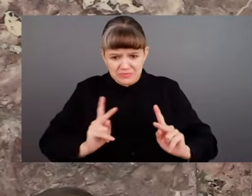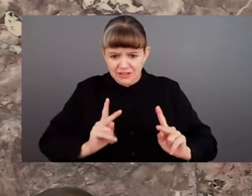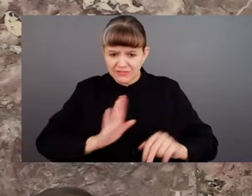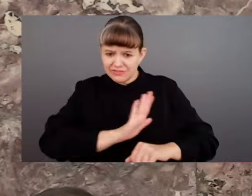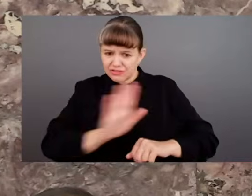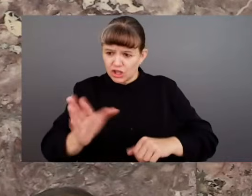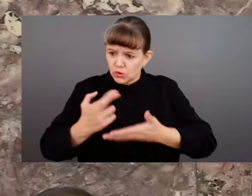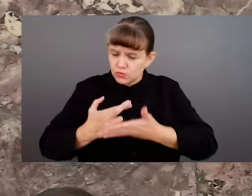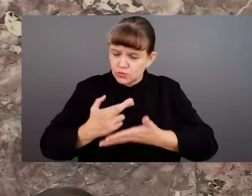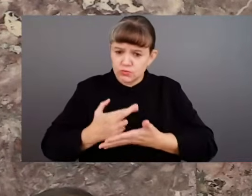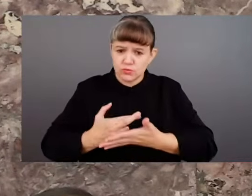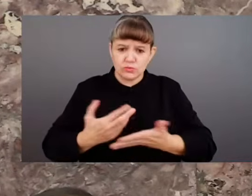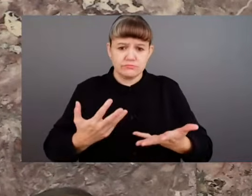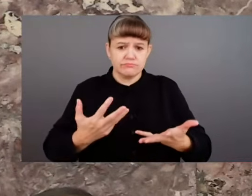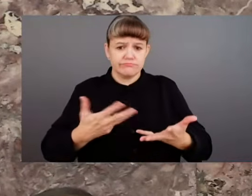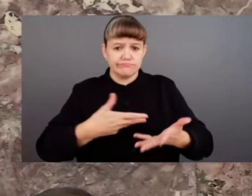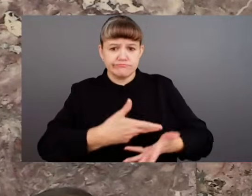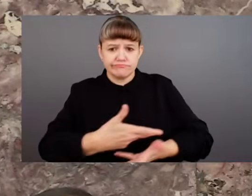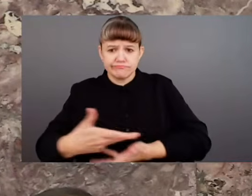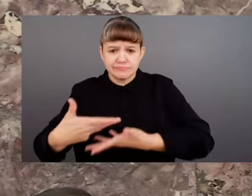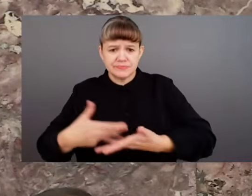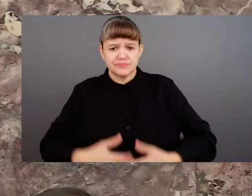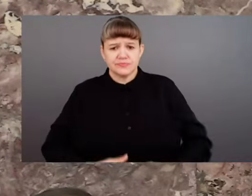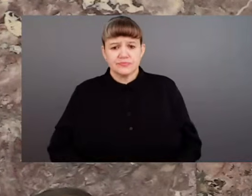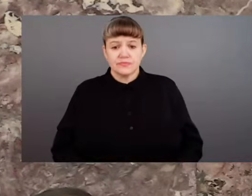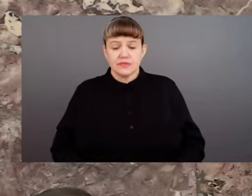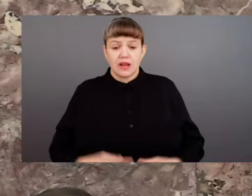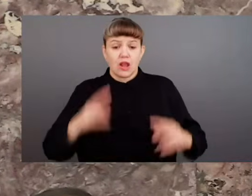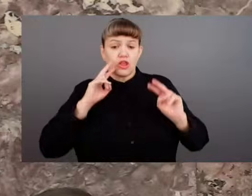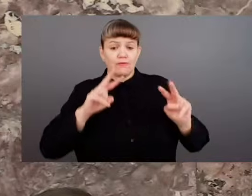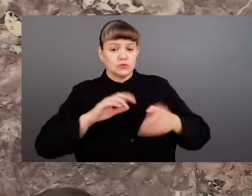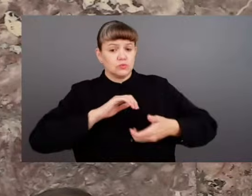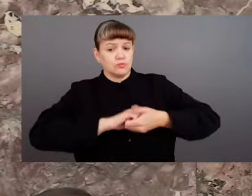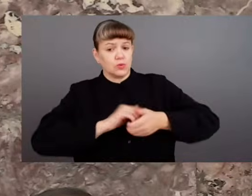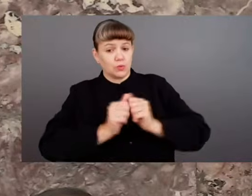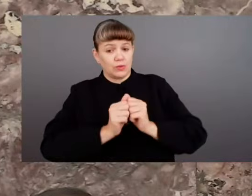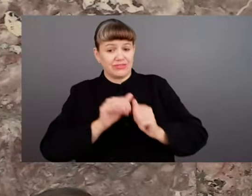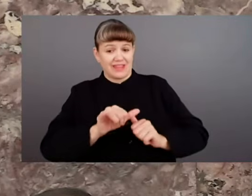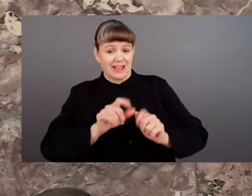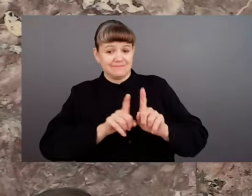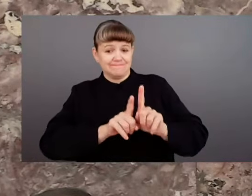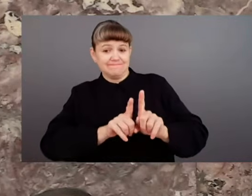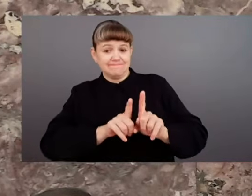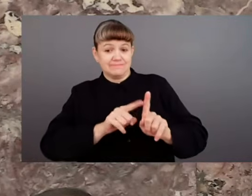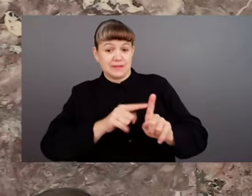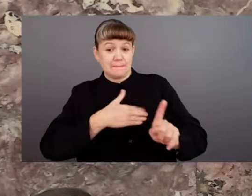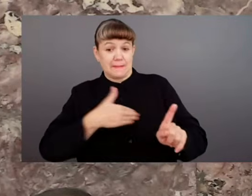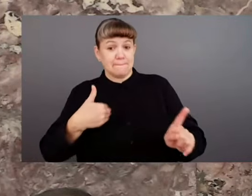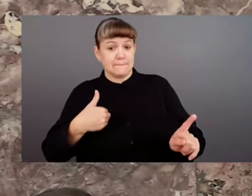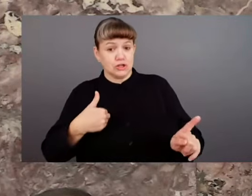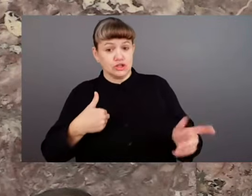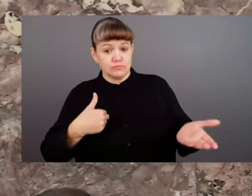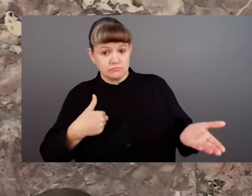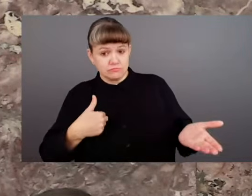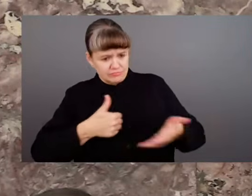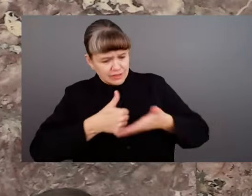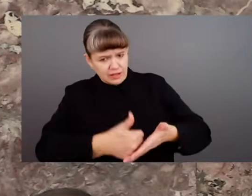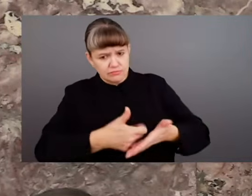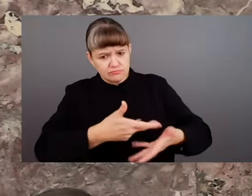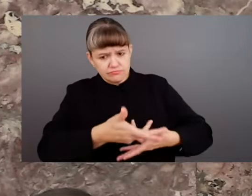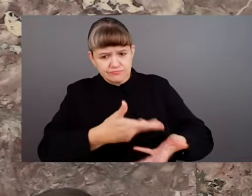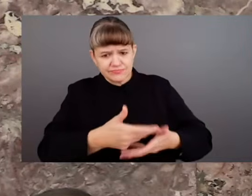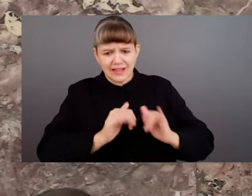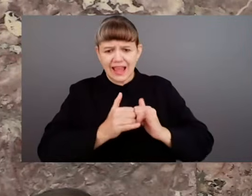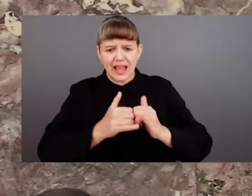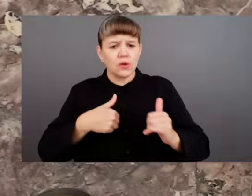particular situation that he raises, but again assert how our community is so focused on bringing these resources out to children, youth